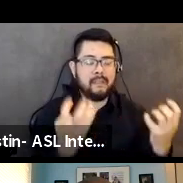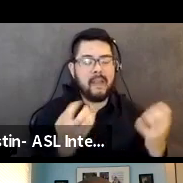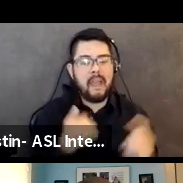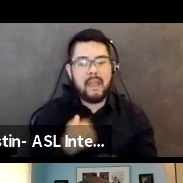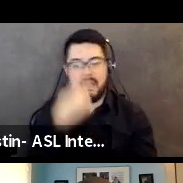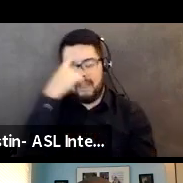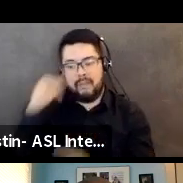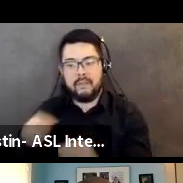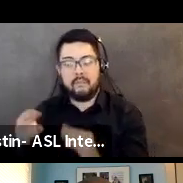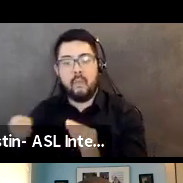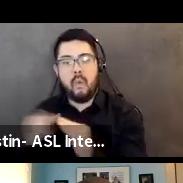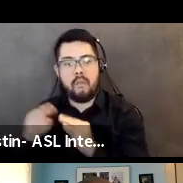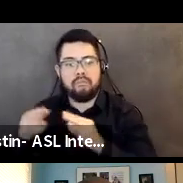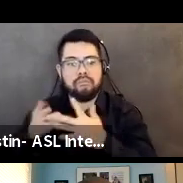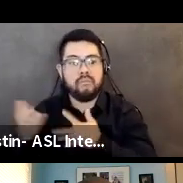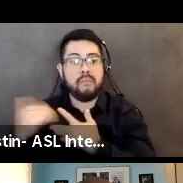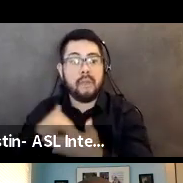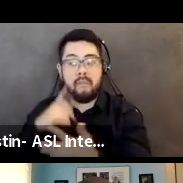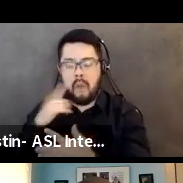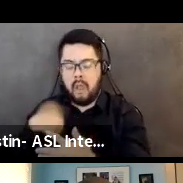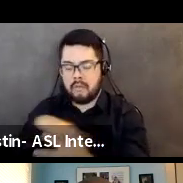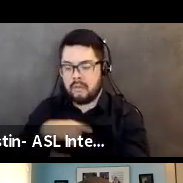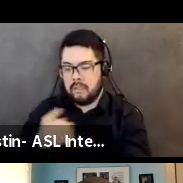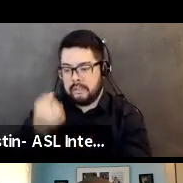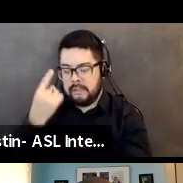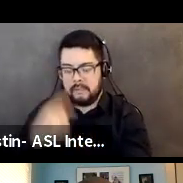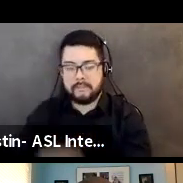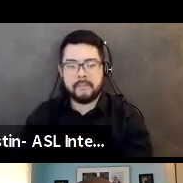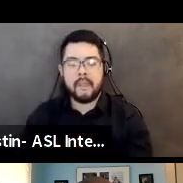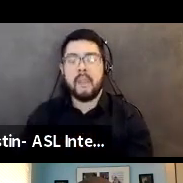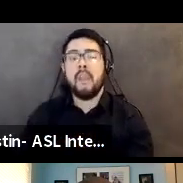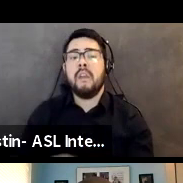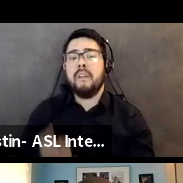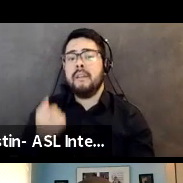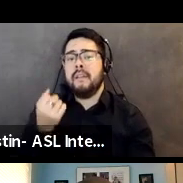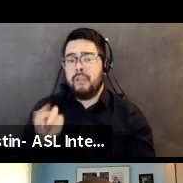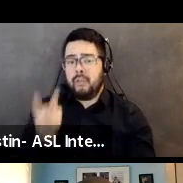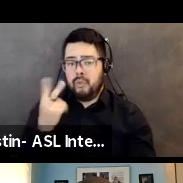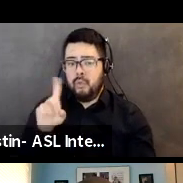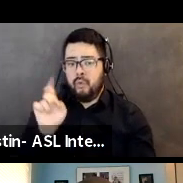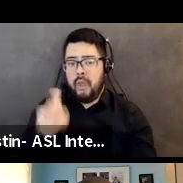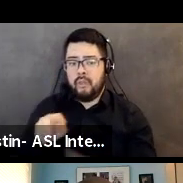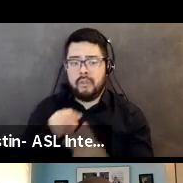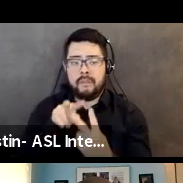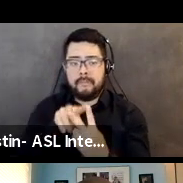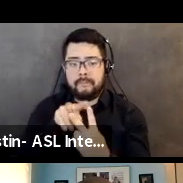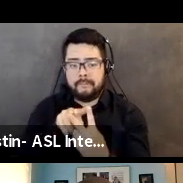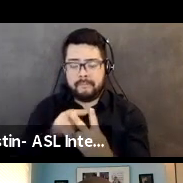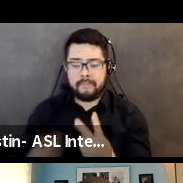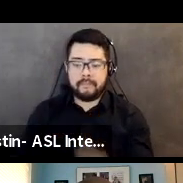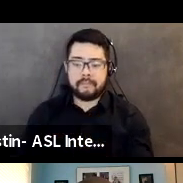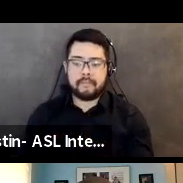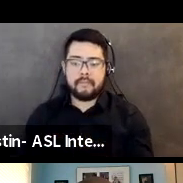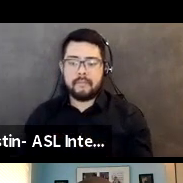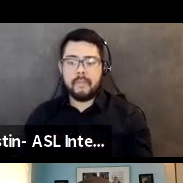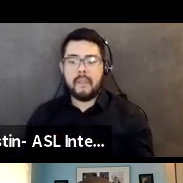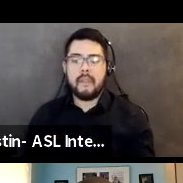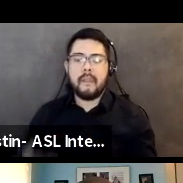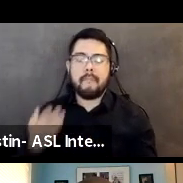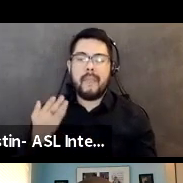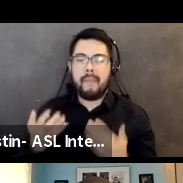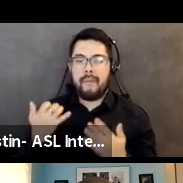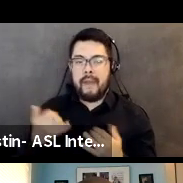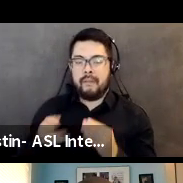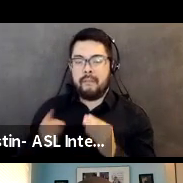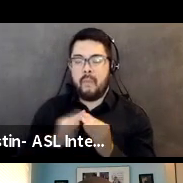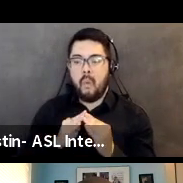more transparent i have two questions they're both maybe at earlier stages